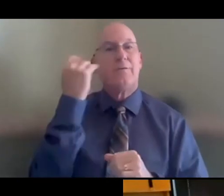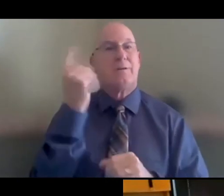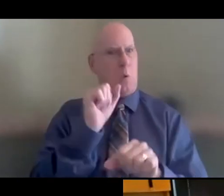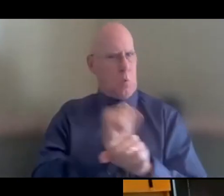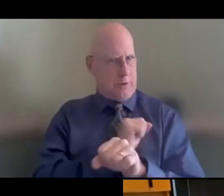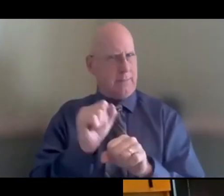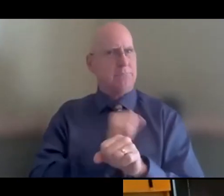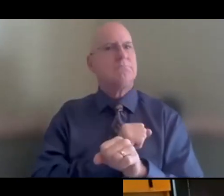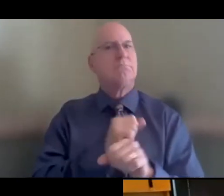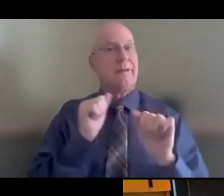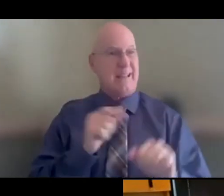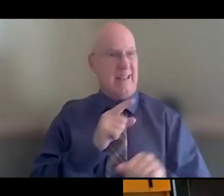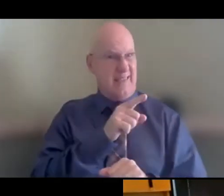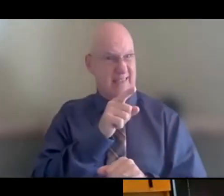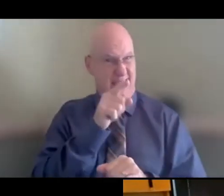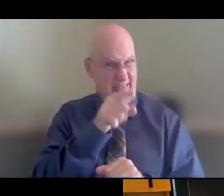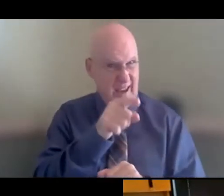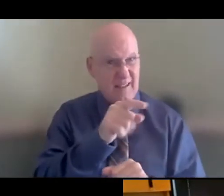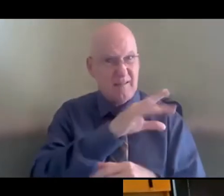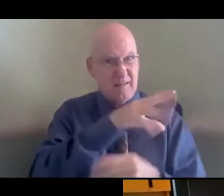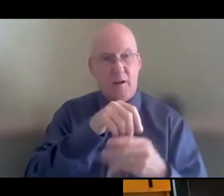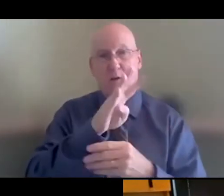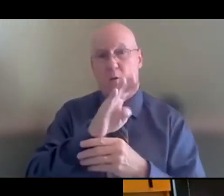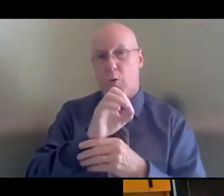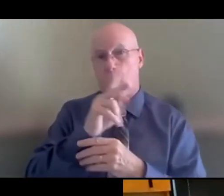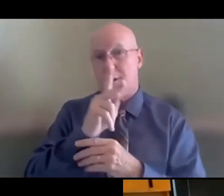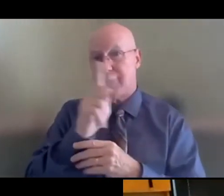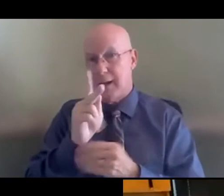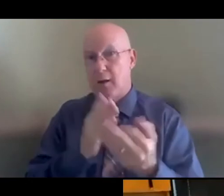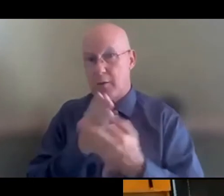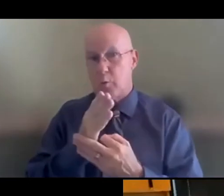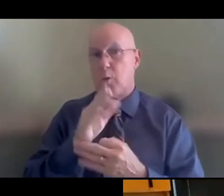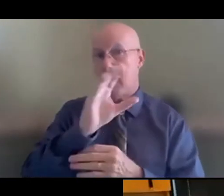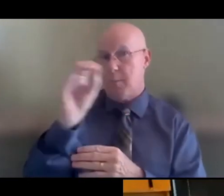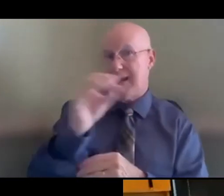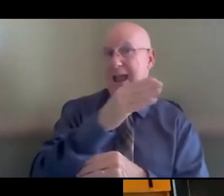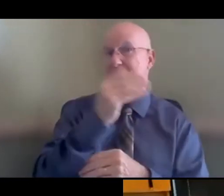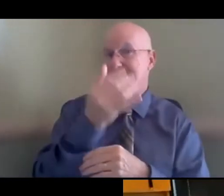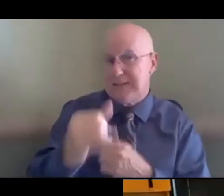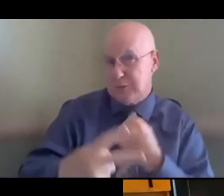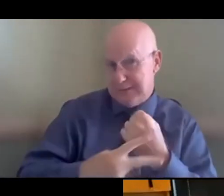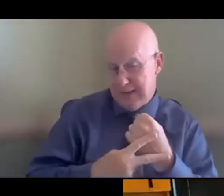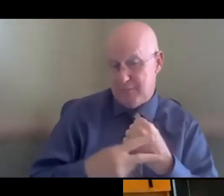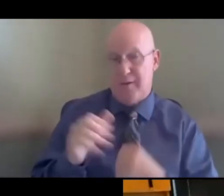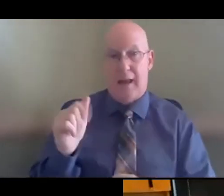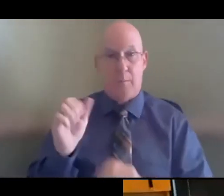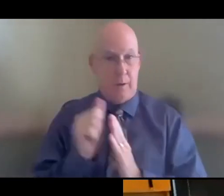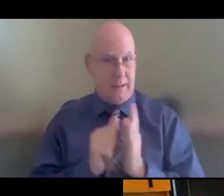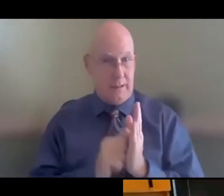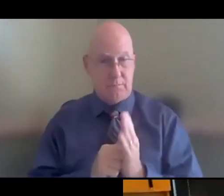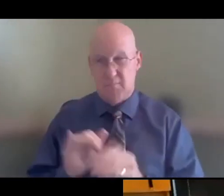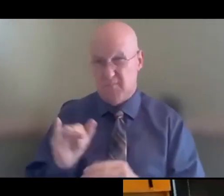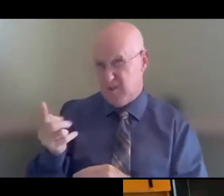working, can they participate in a 401k through the employer and still save in an ABLE account? So John, will